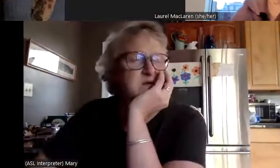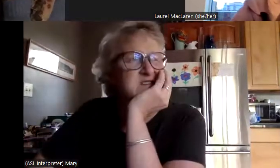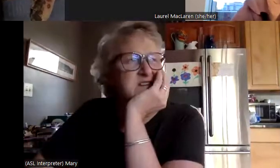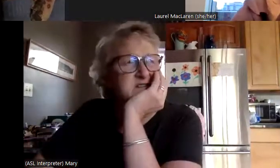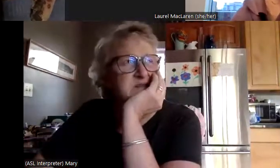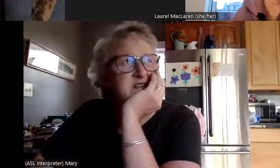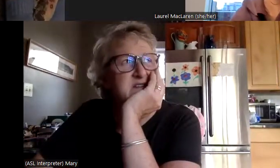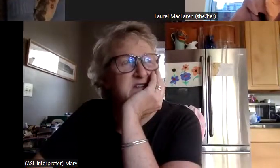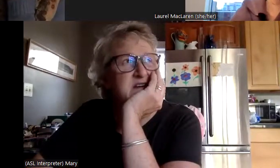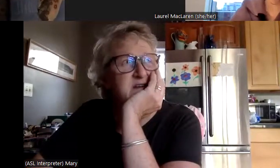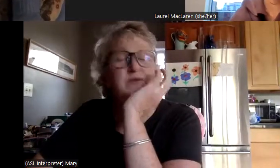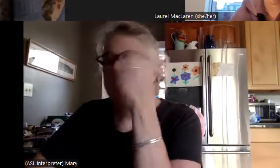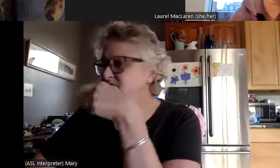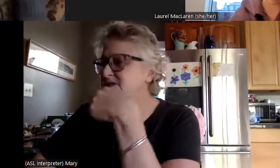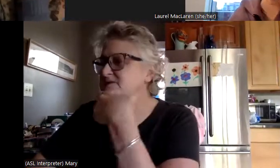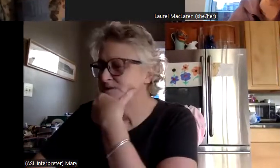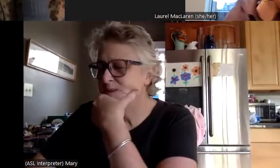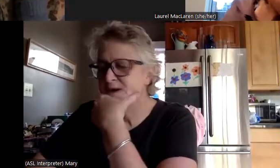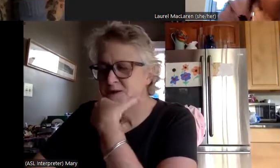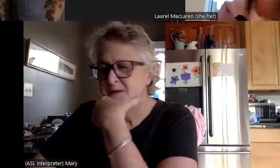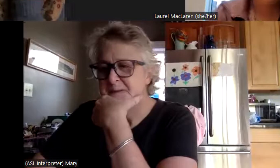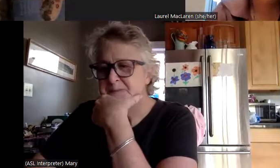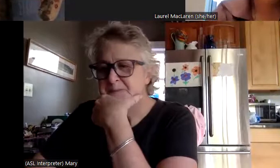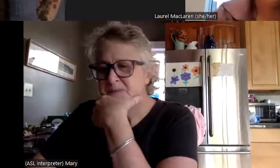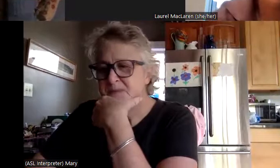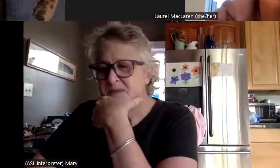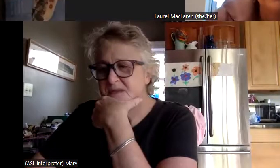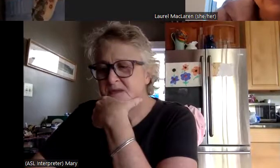I was telling somebody the other day, my exchange student, about